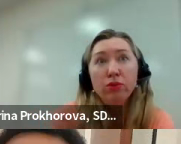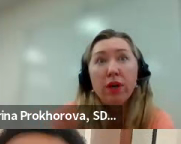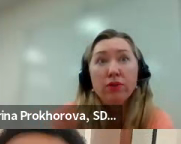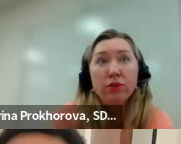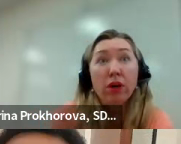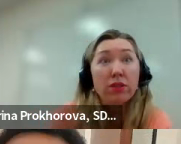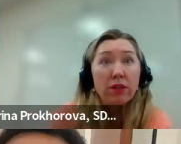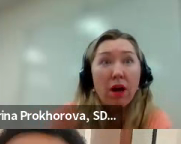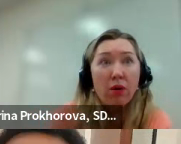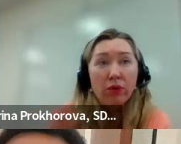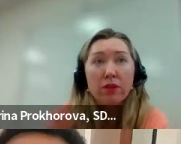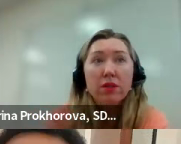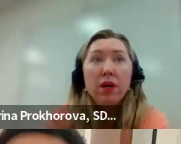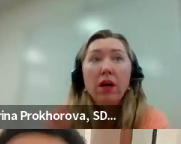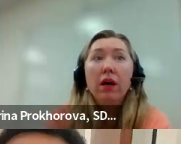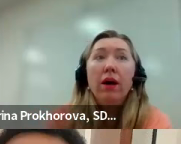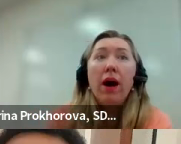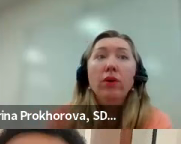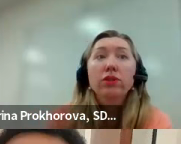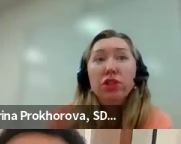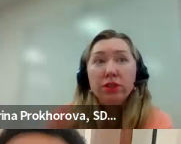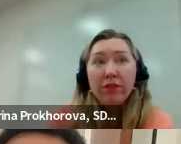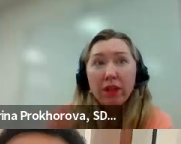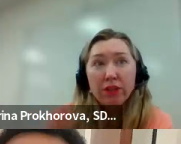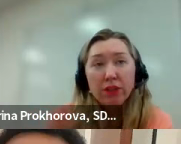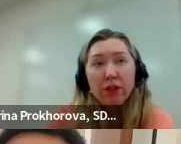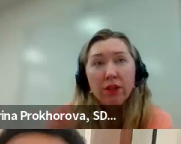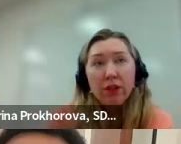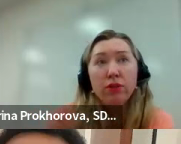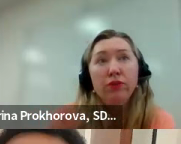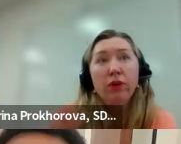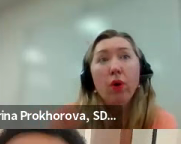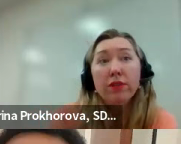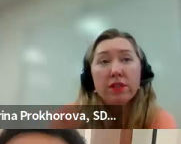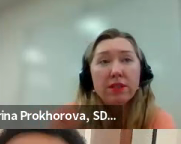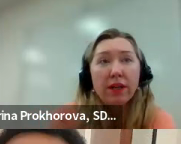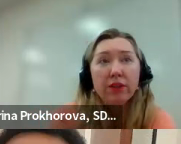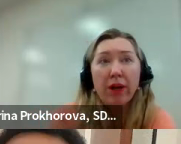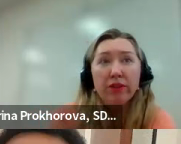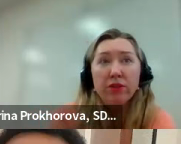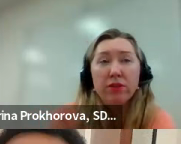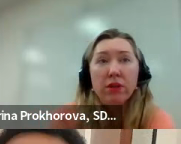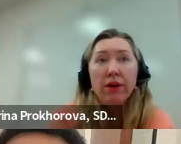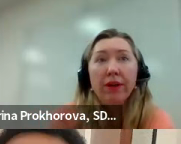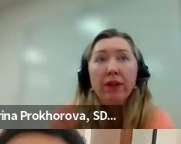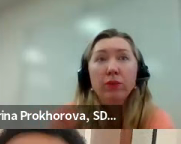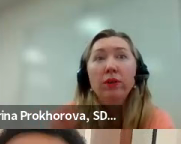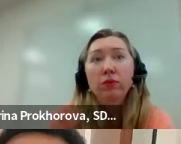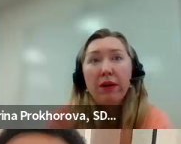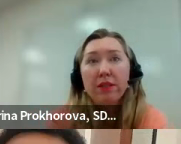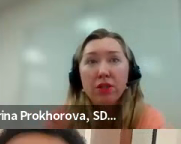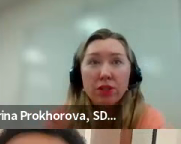and 2,000 contact hours. Our digital navigator serve over 600 patrons